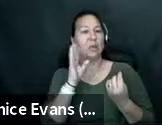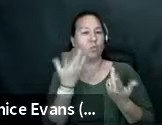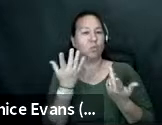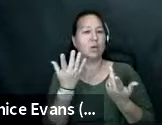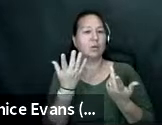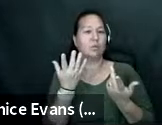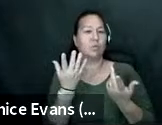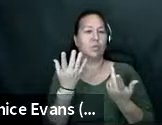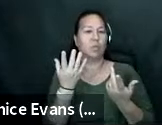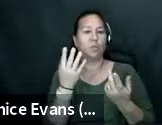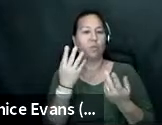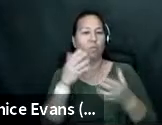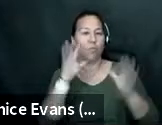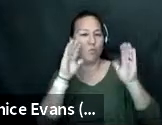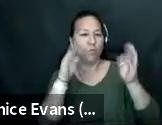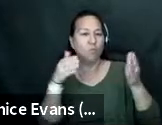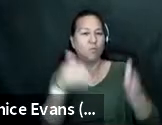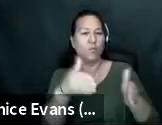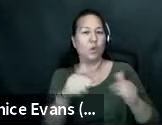guidance.